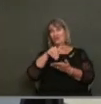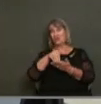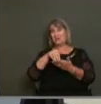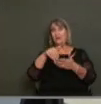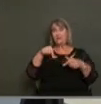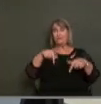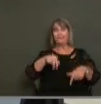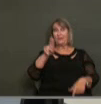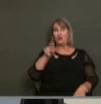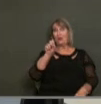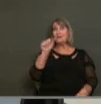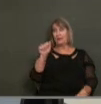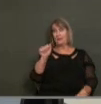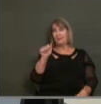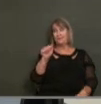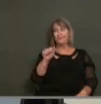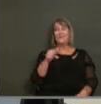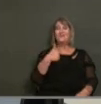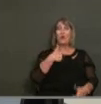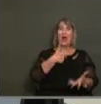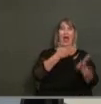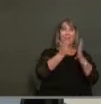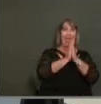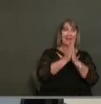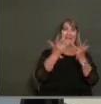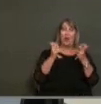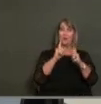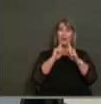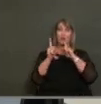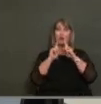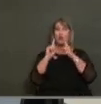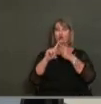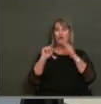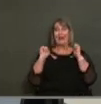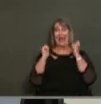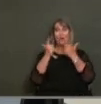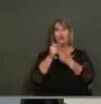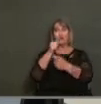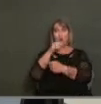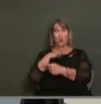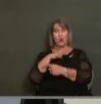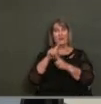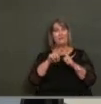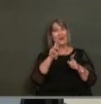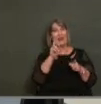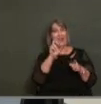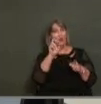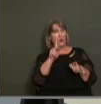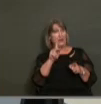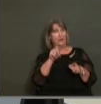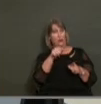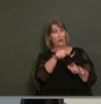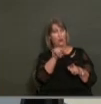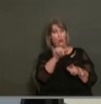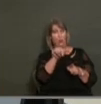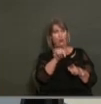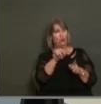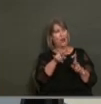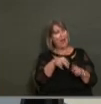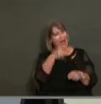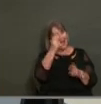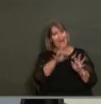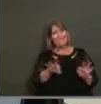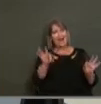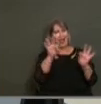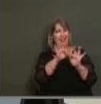nation. So I'm asking you, I kind of already talked to Councilwoman, but I mean, Eric, you too, you guys are high valued